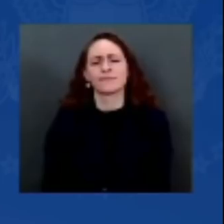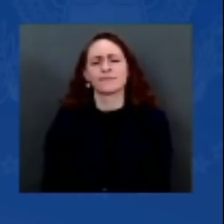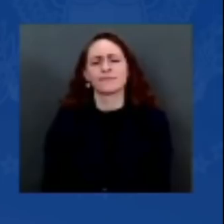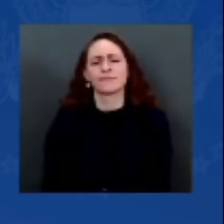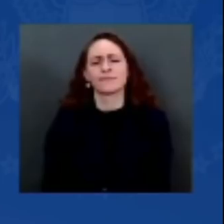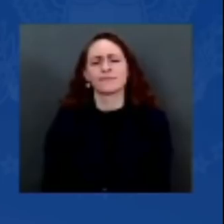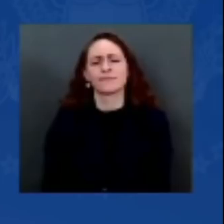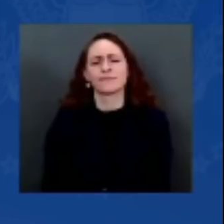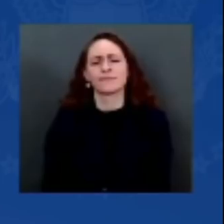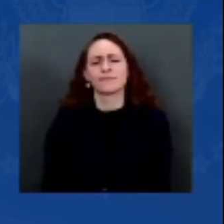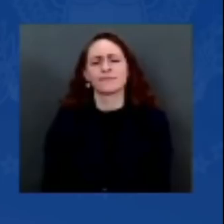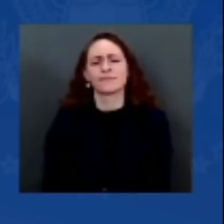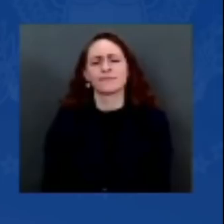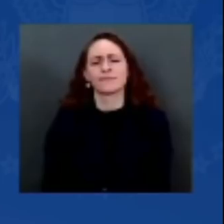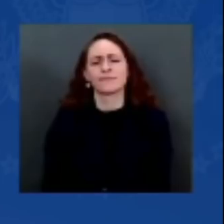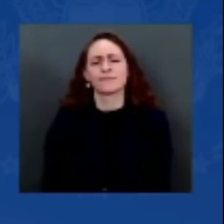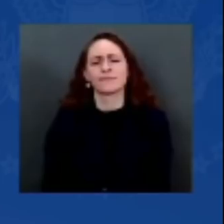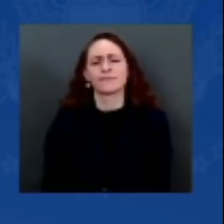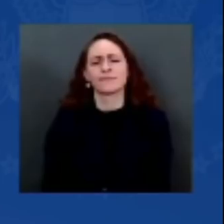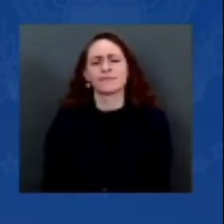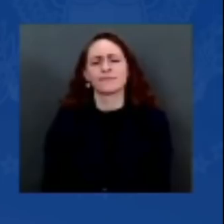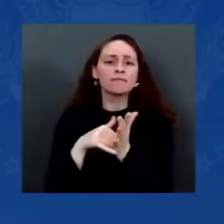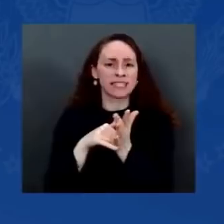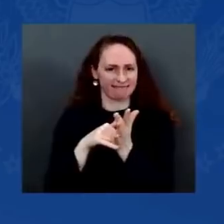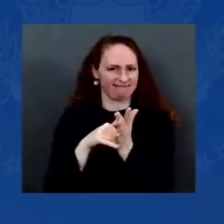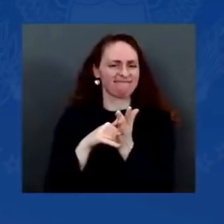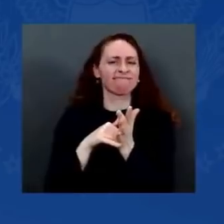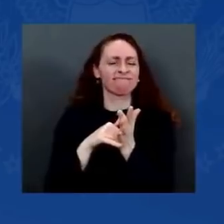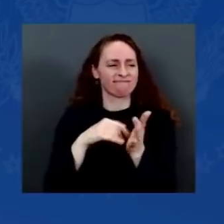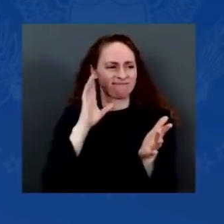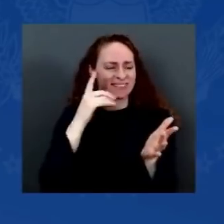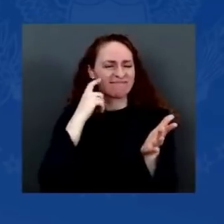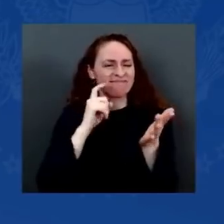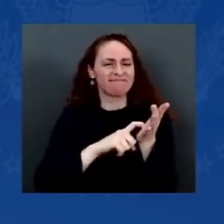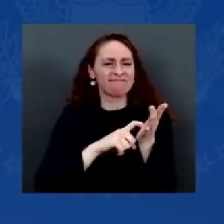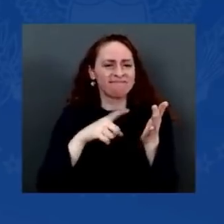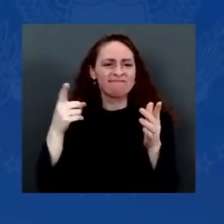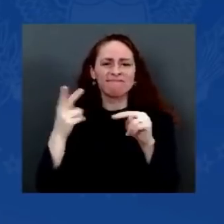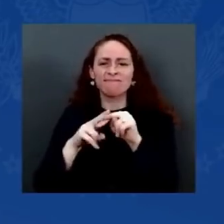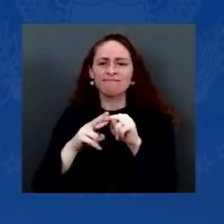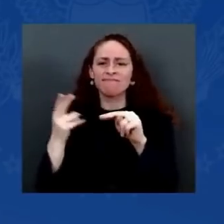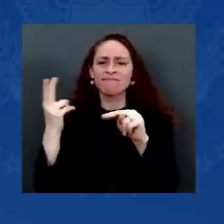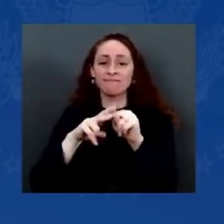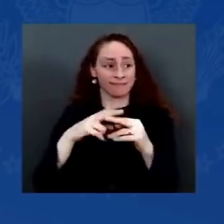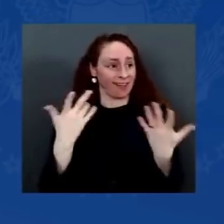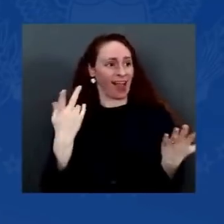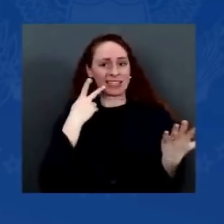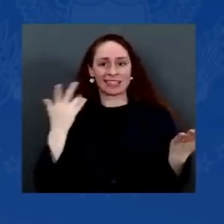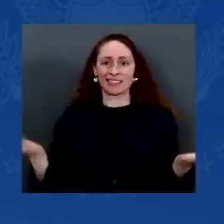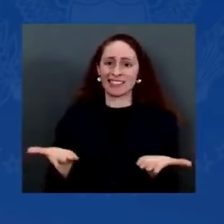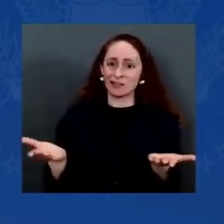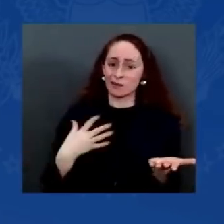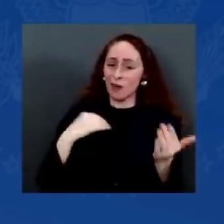speech yesterday, rightfully so. This is nuts. From Omicron. But these cases are